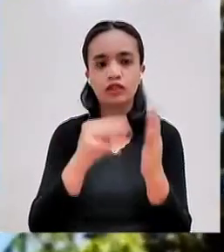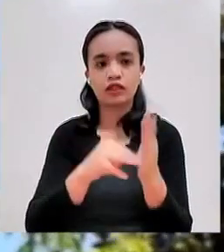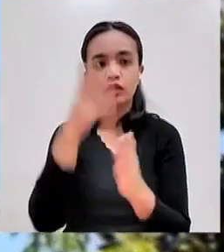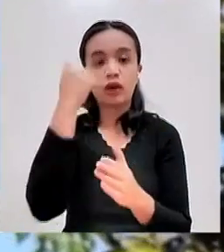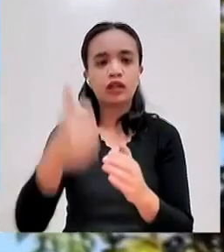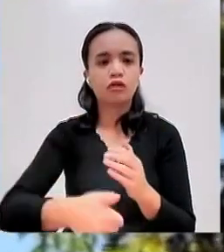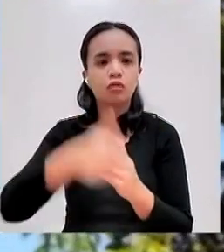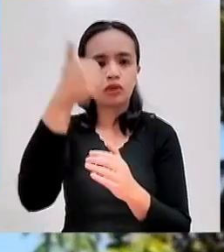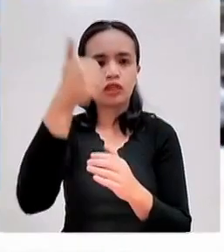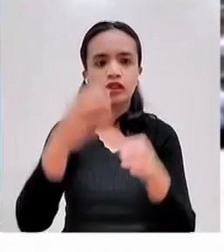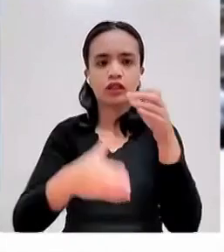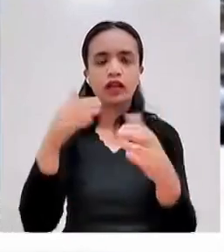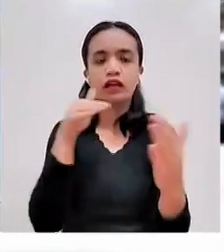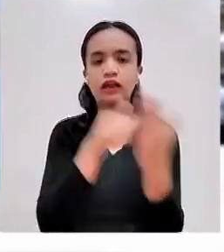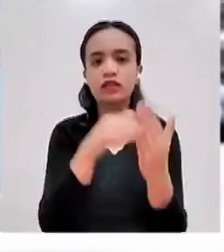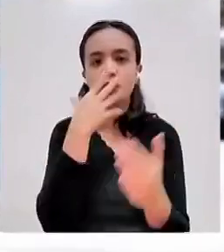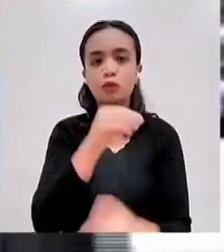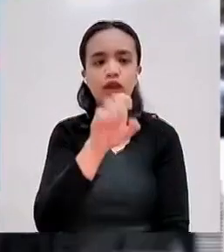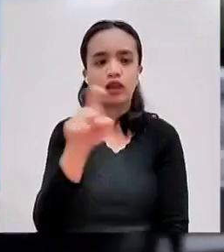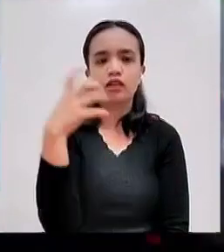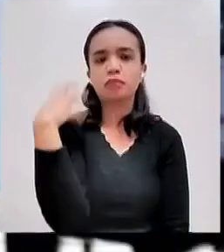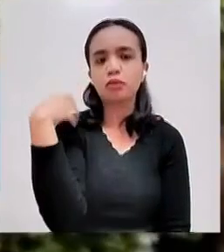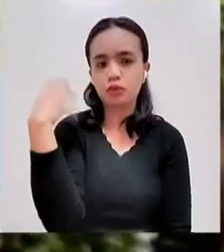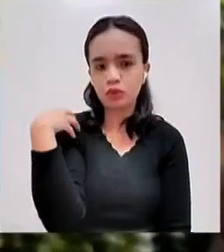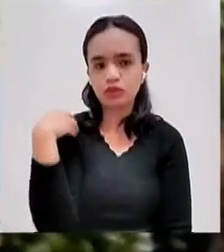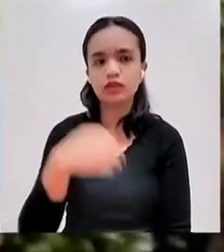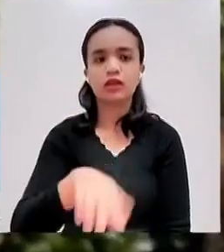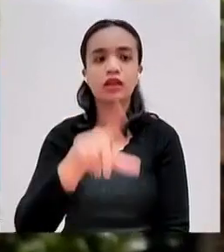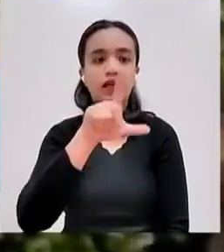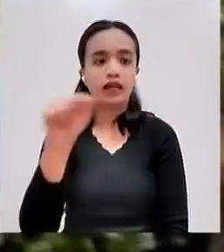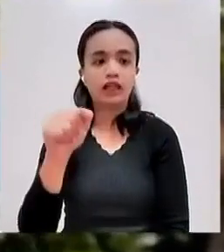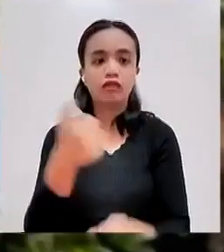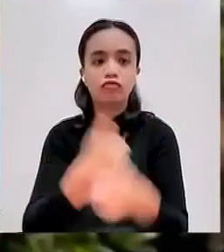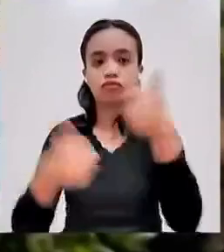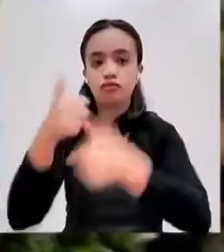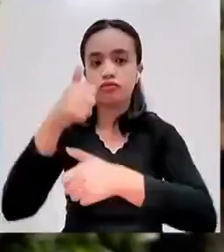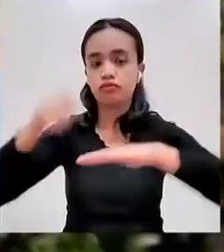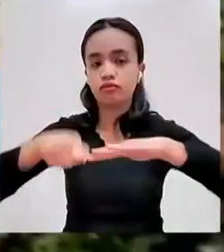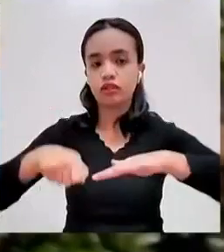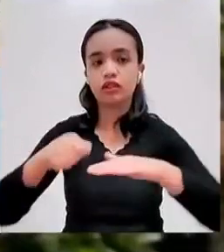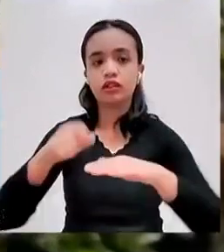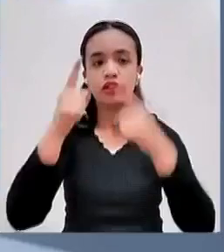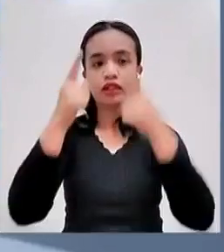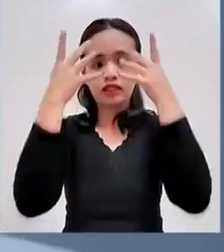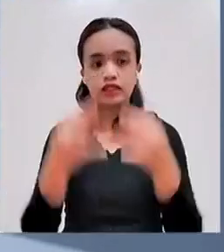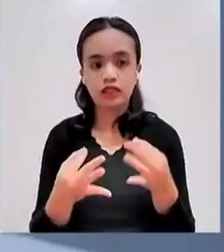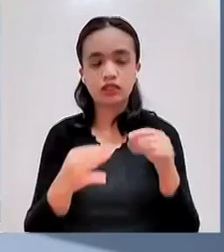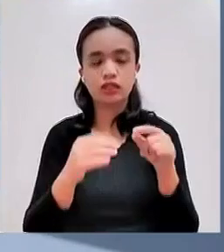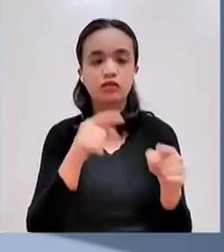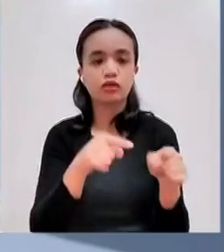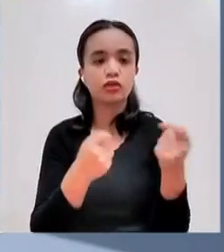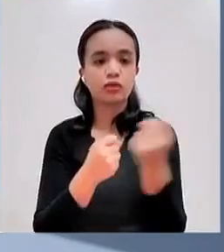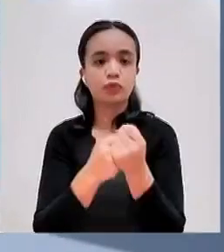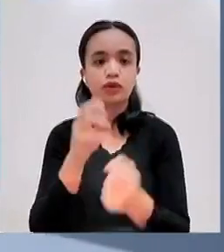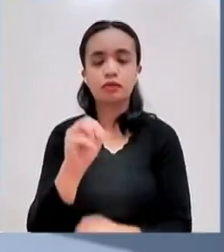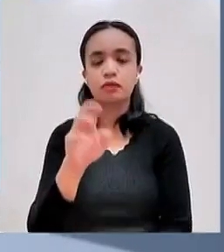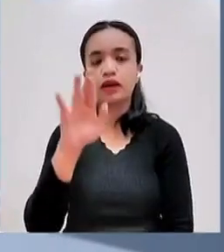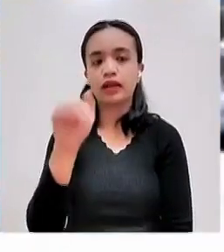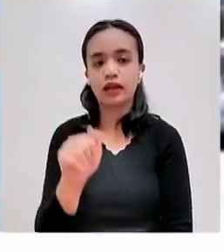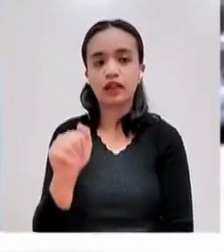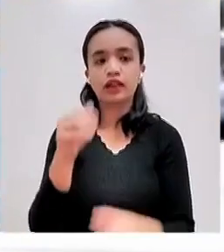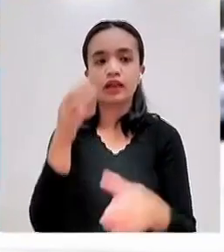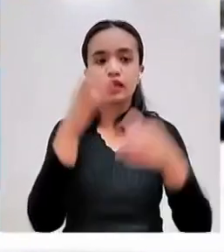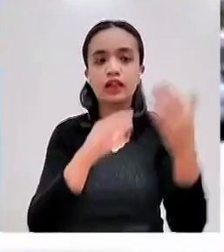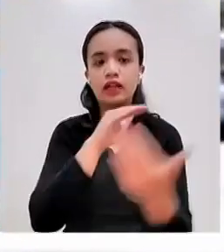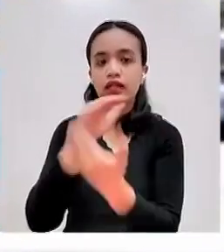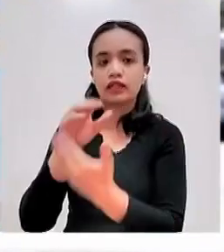former employer. The Los Angeles Superior Court panel ruled in favor of Maria Gachalian in her case against Woodland Hills